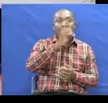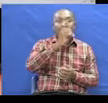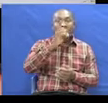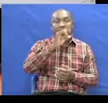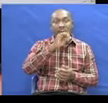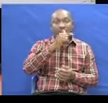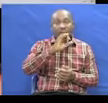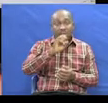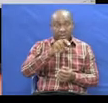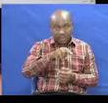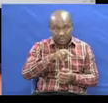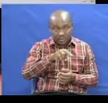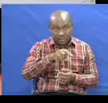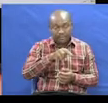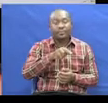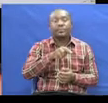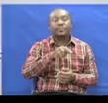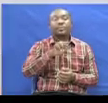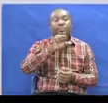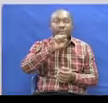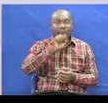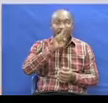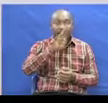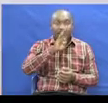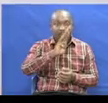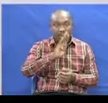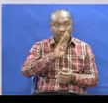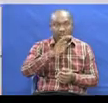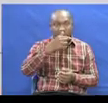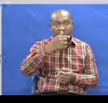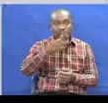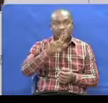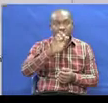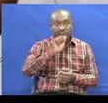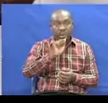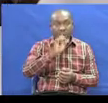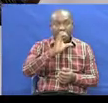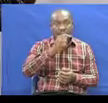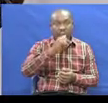type, let us check those examples.